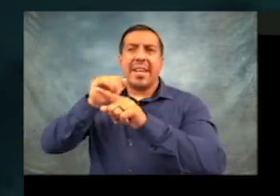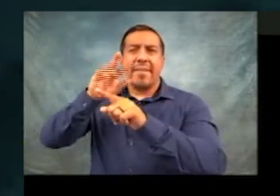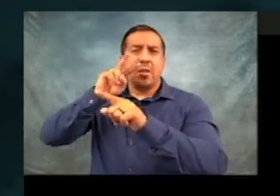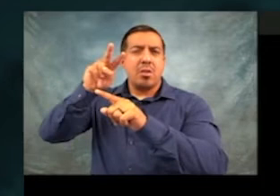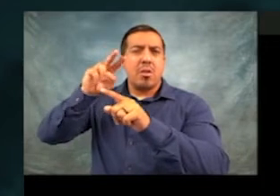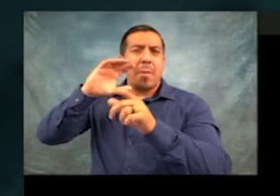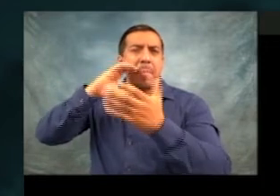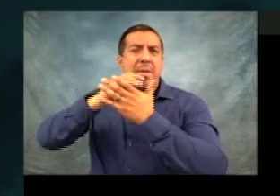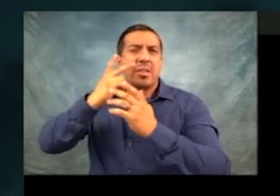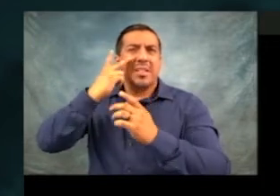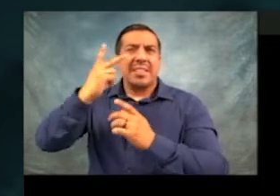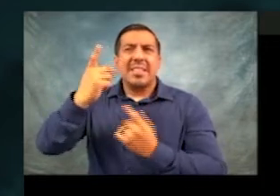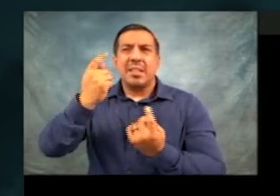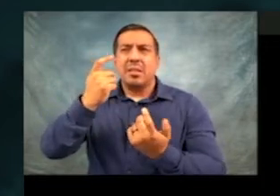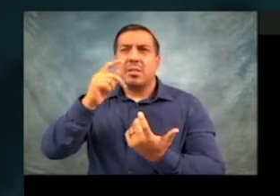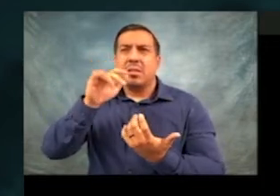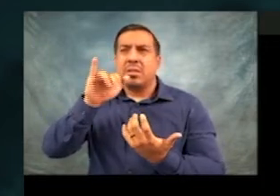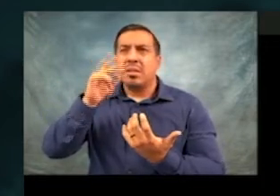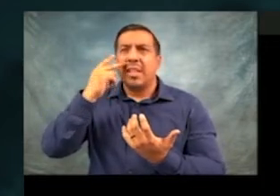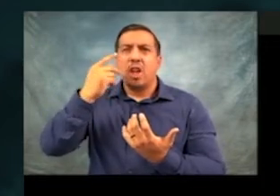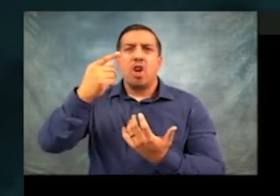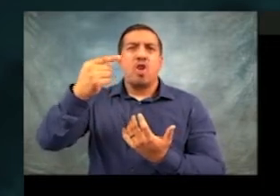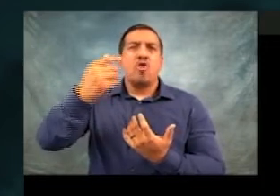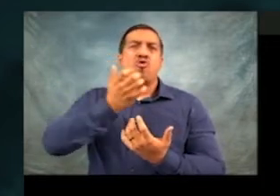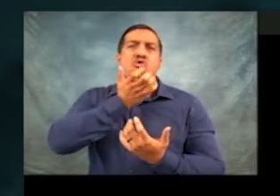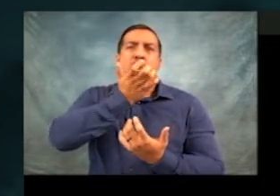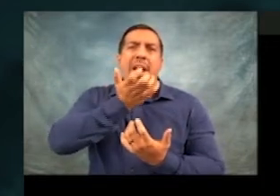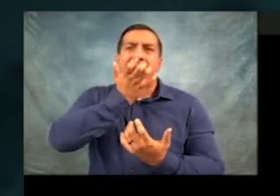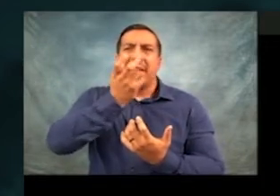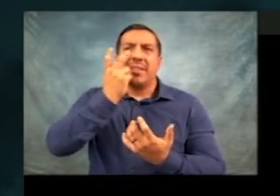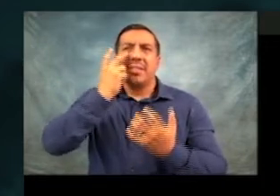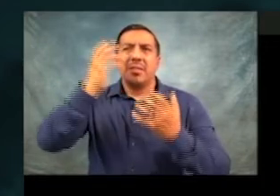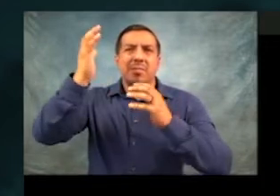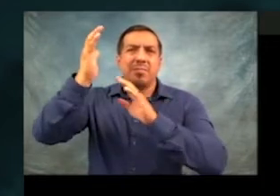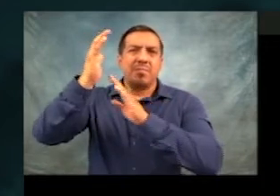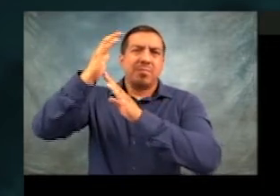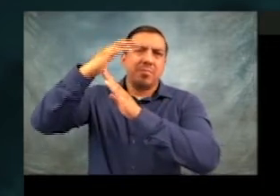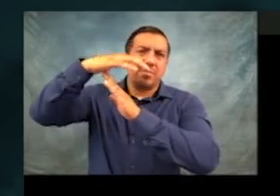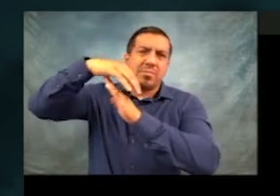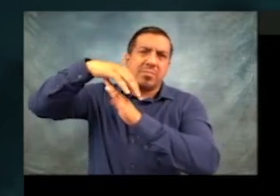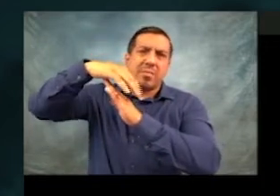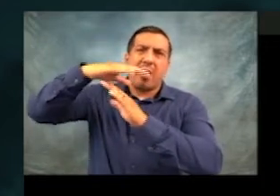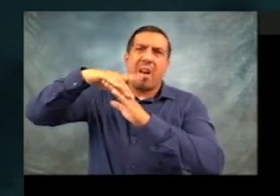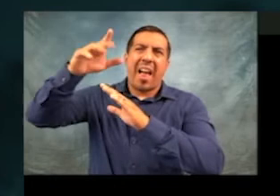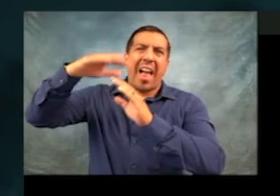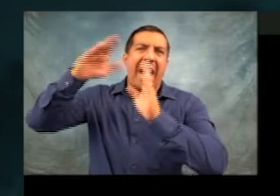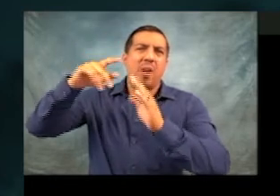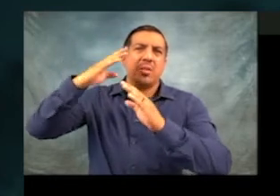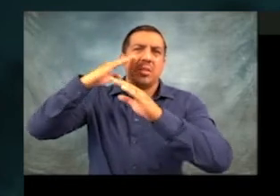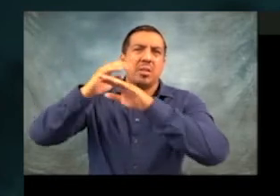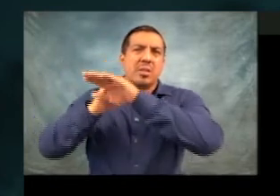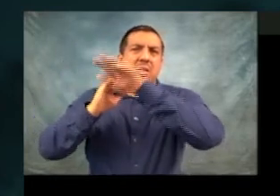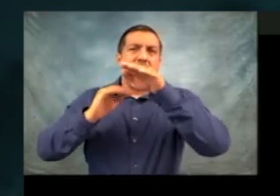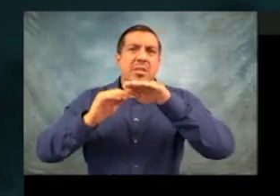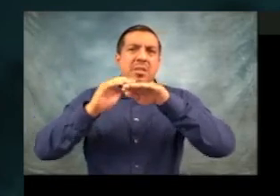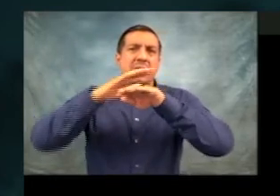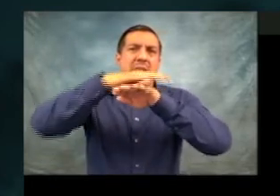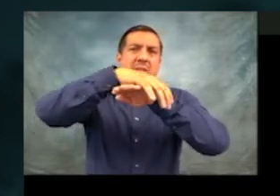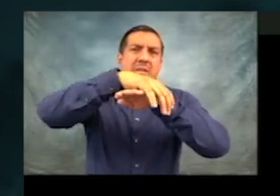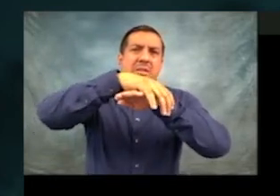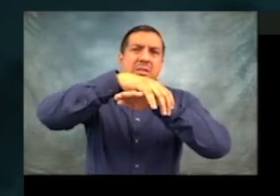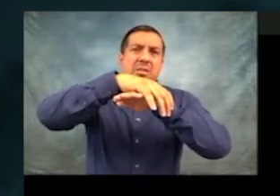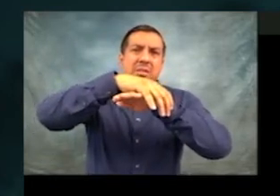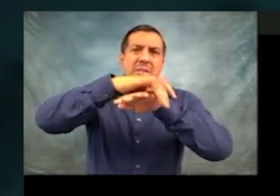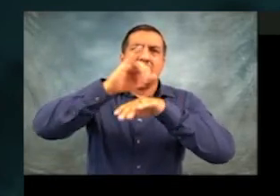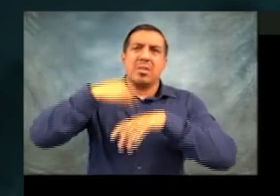this image, you can see kind of grass kind of hanging off of this, the underside of the house. That's, again, the types of forensics that